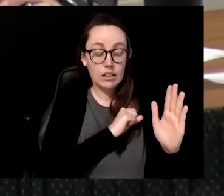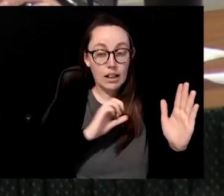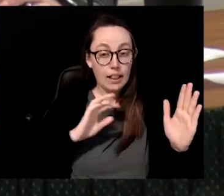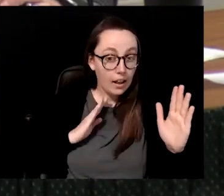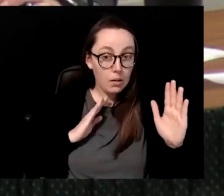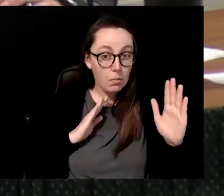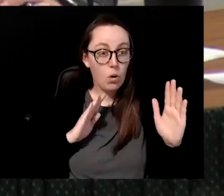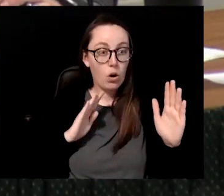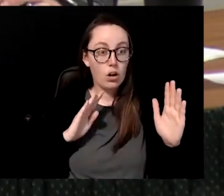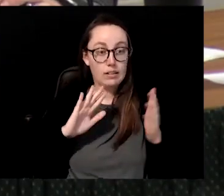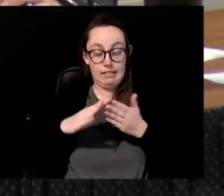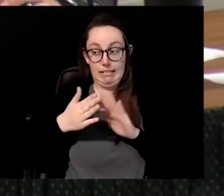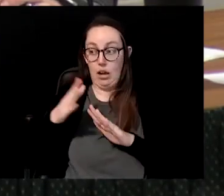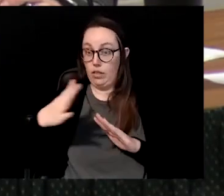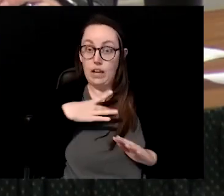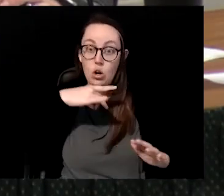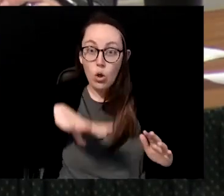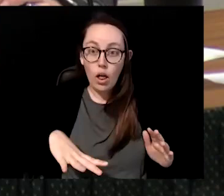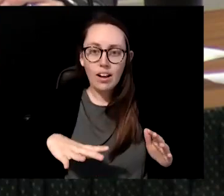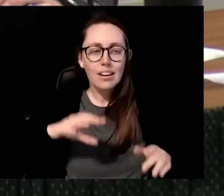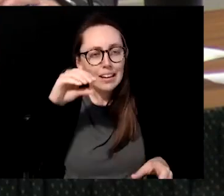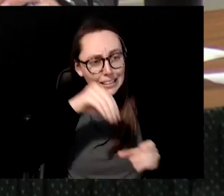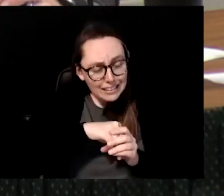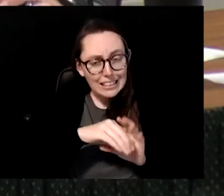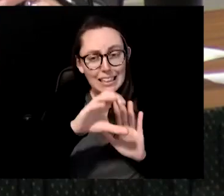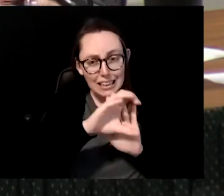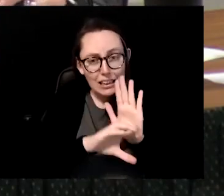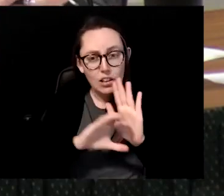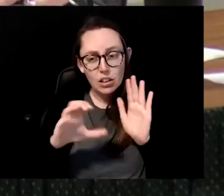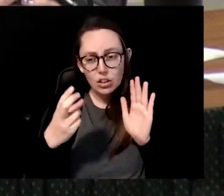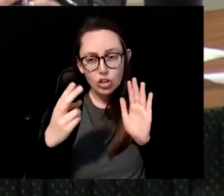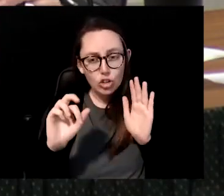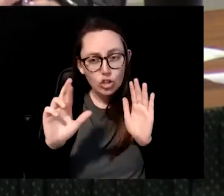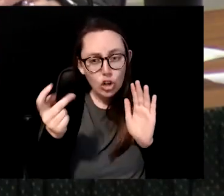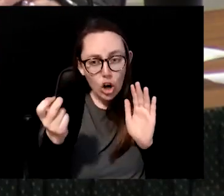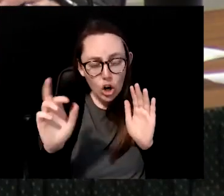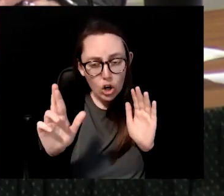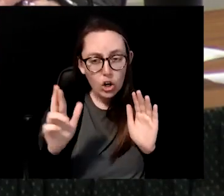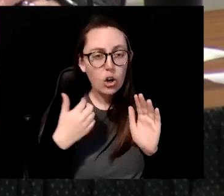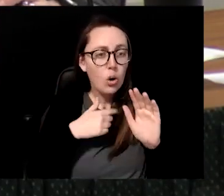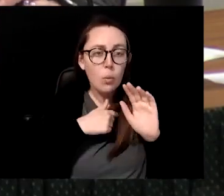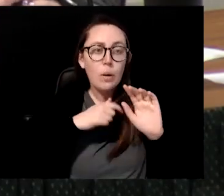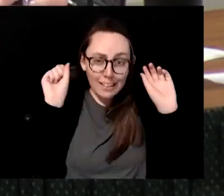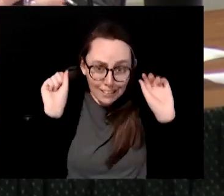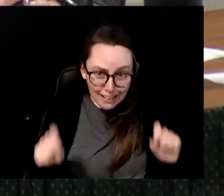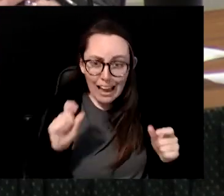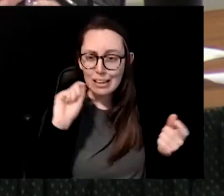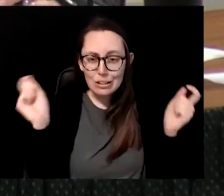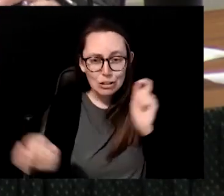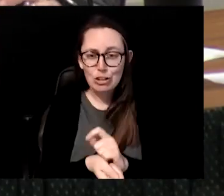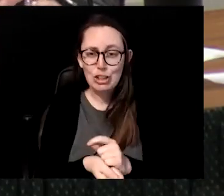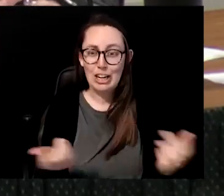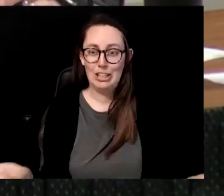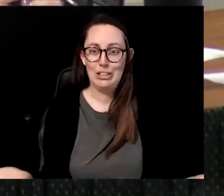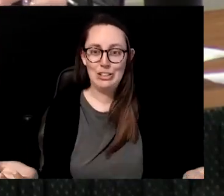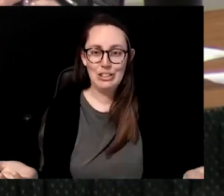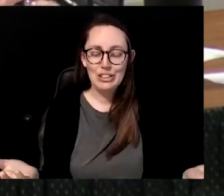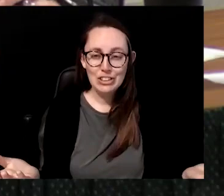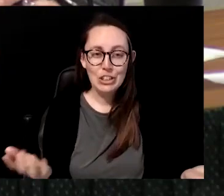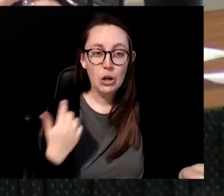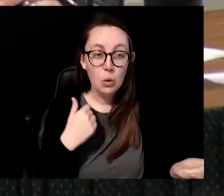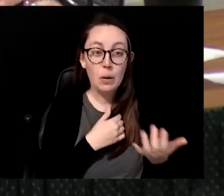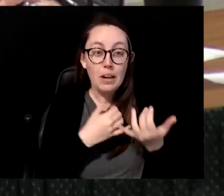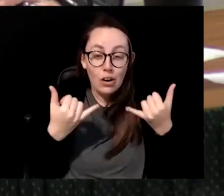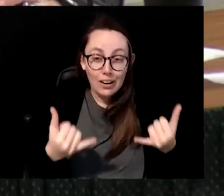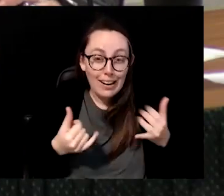charter and in fact we can we are currently reviewing the charter and I think that that would be something to consider um